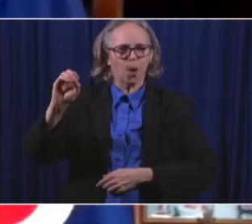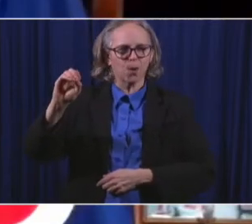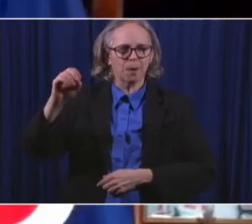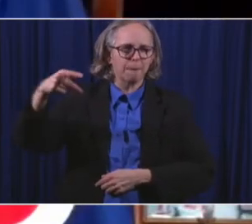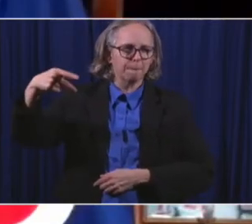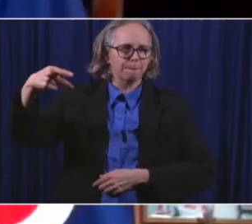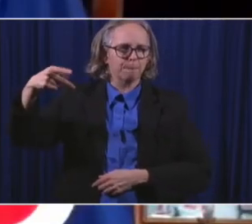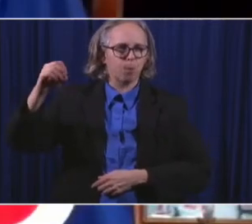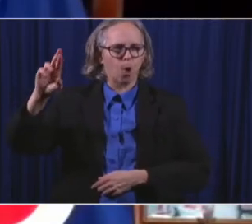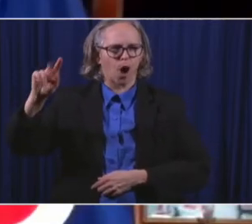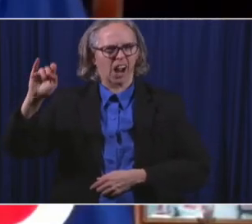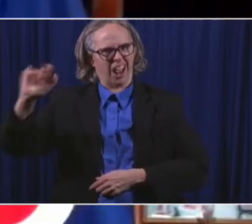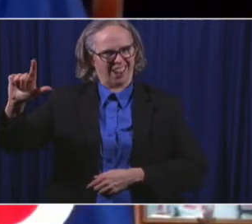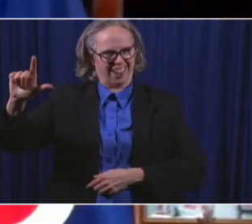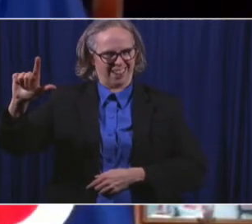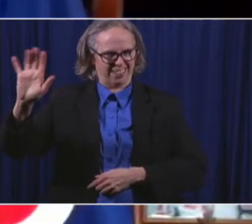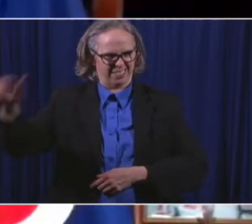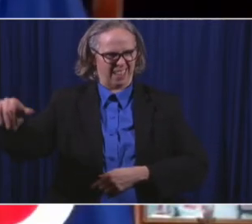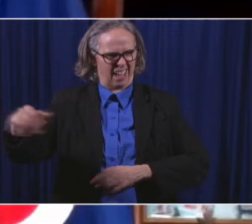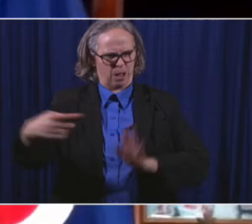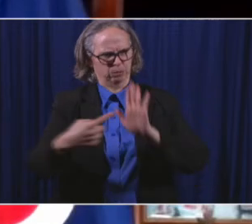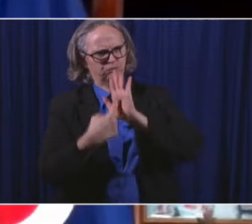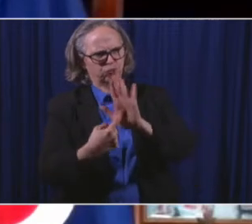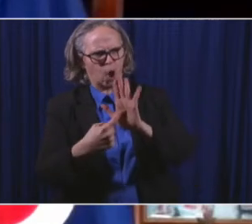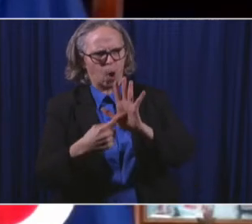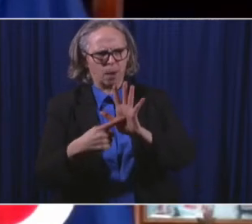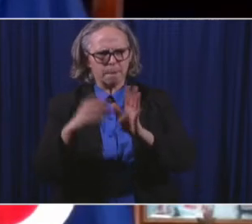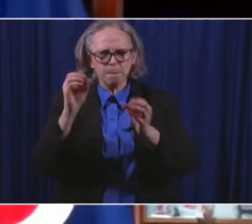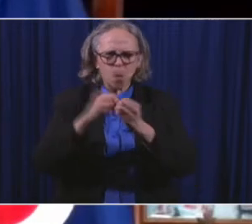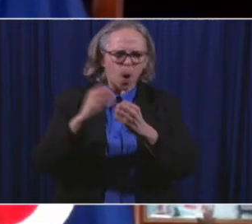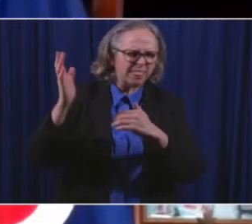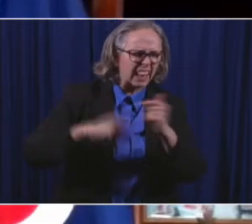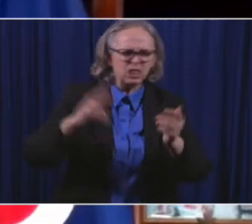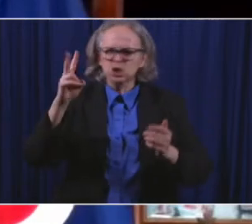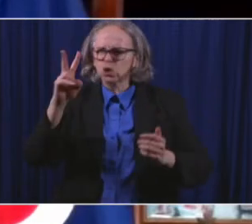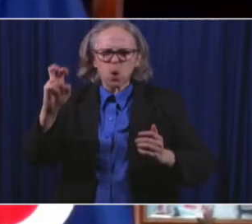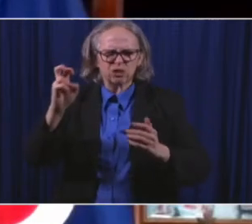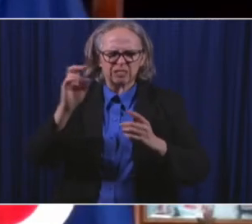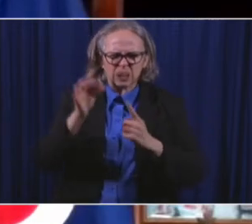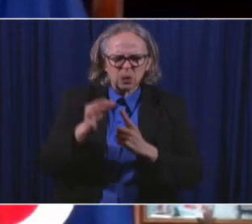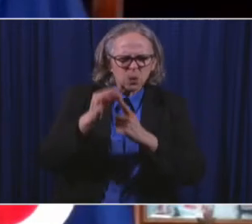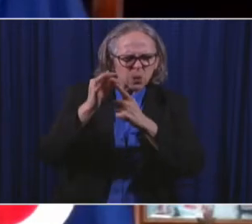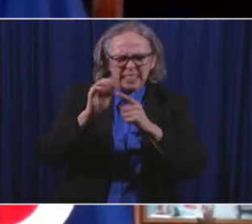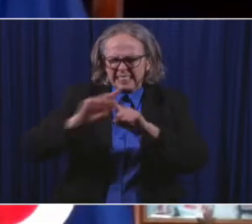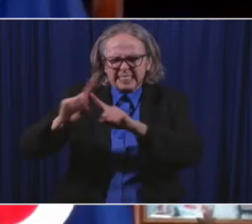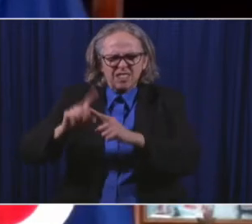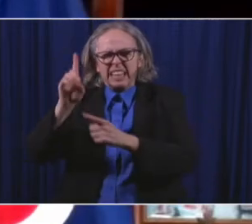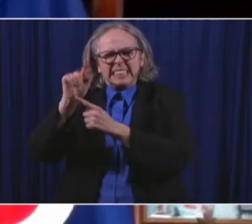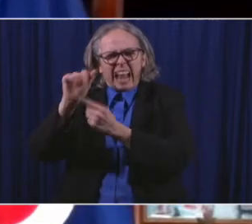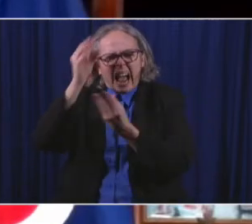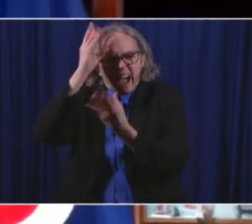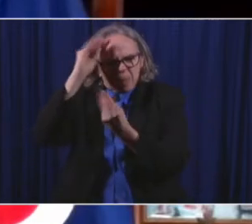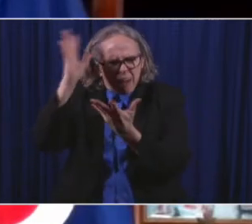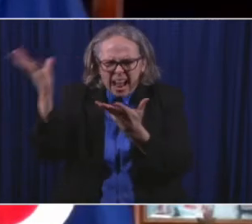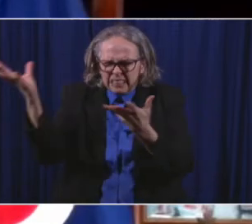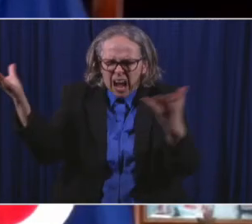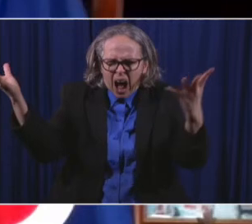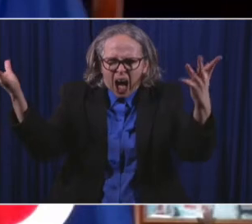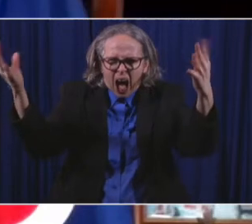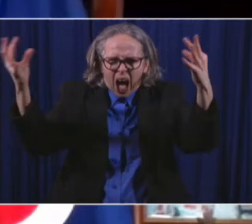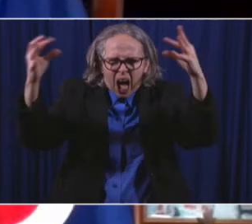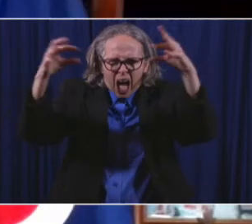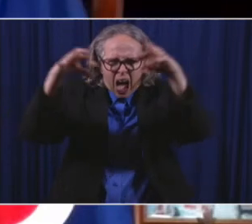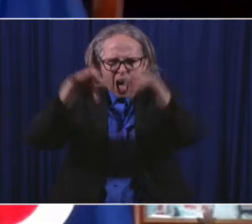than 200 unique data sets and more than 100 interactive visualizations to help you put it in perspective, to